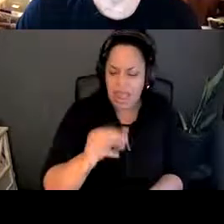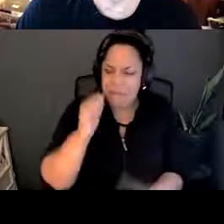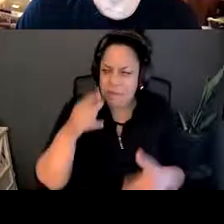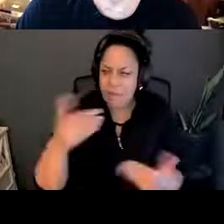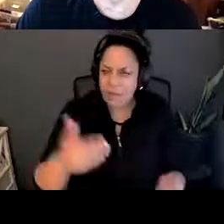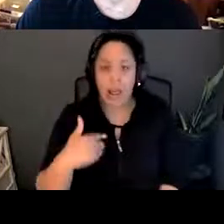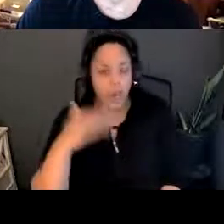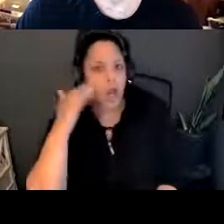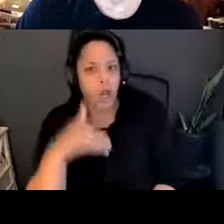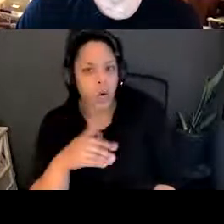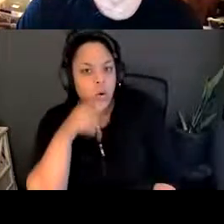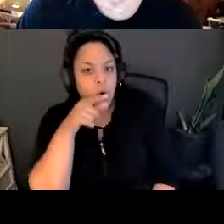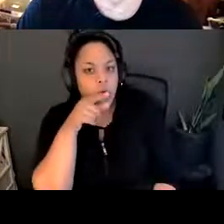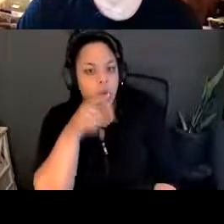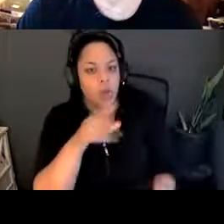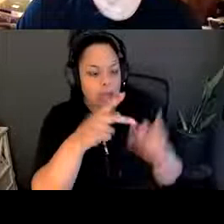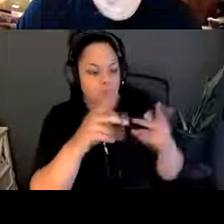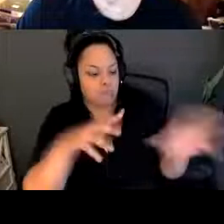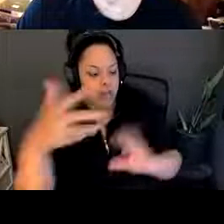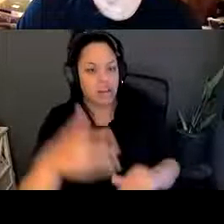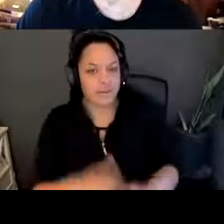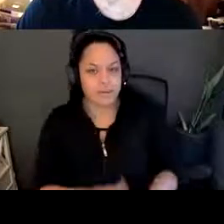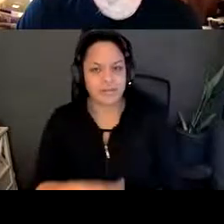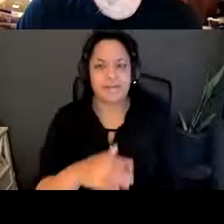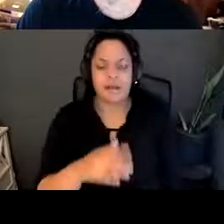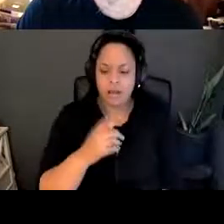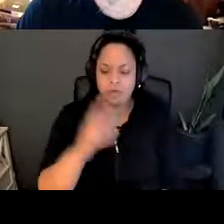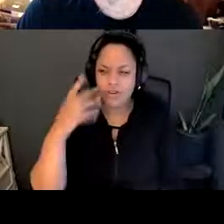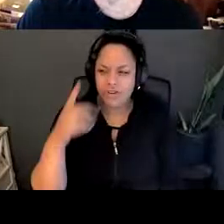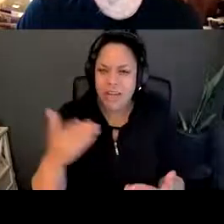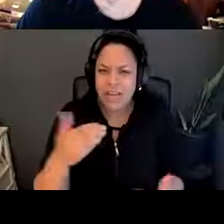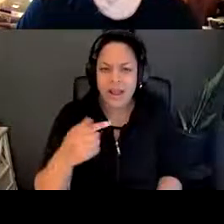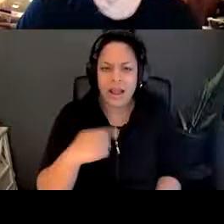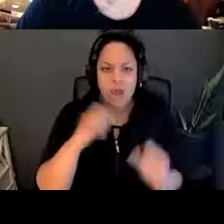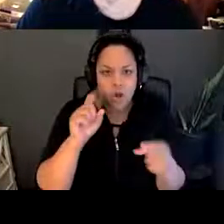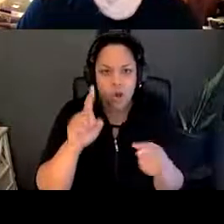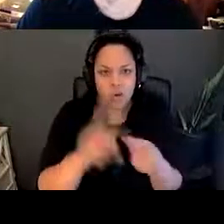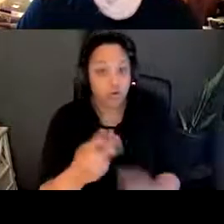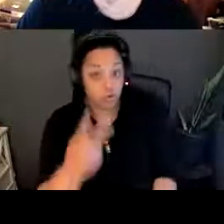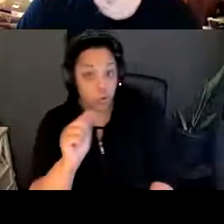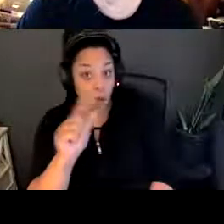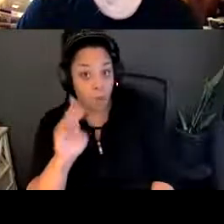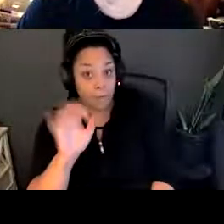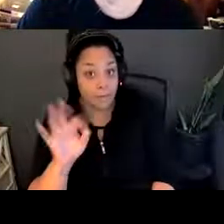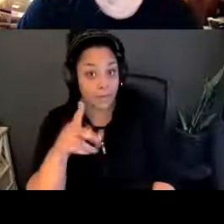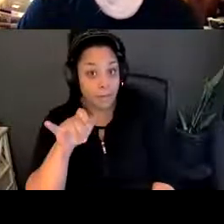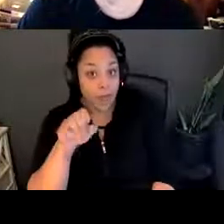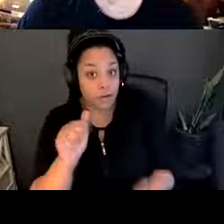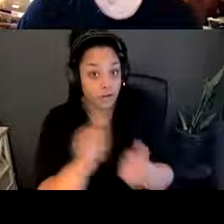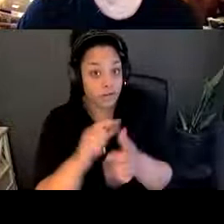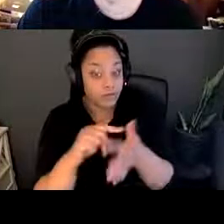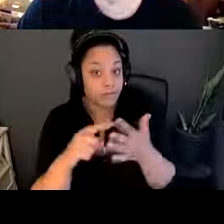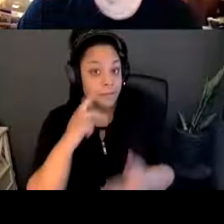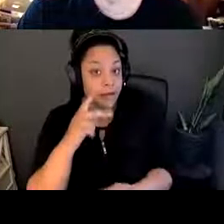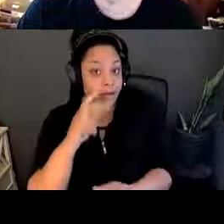could tell. Your place is a disaster. Well, it's funny you're here. I could really go for 2 all-beef patties, special sauce, lettuce, cheese, pickles, onions